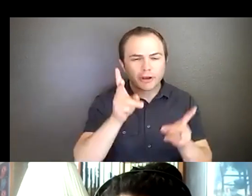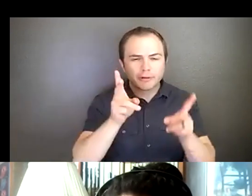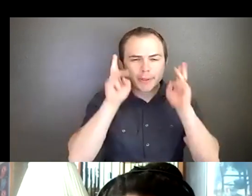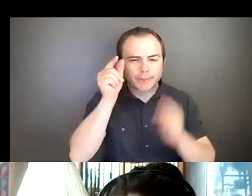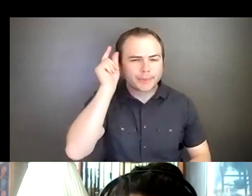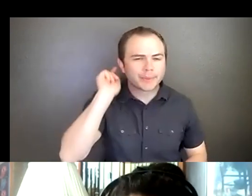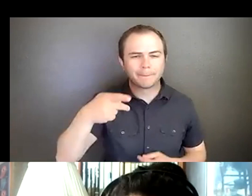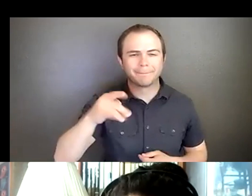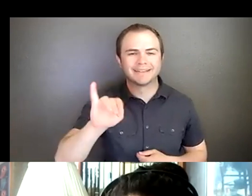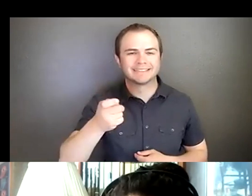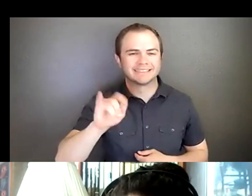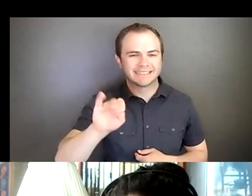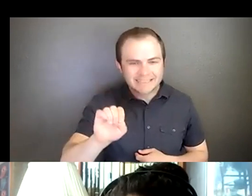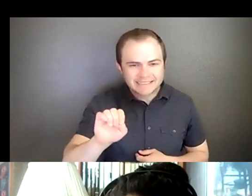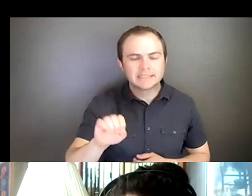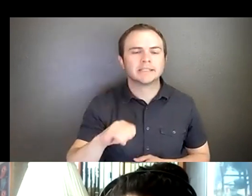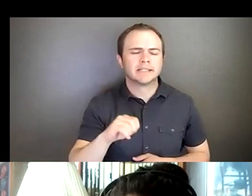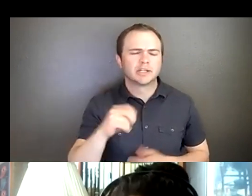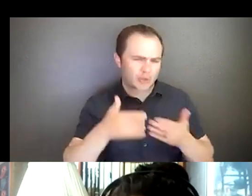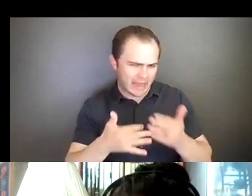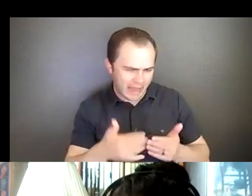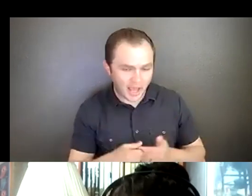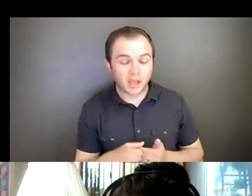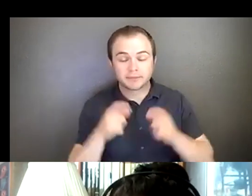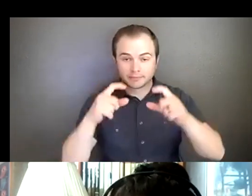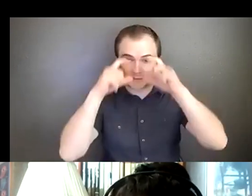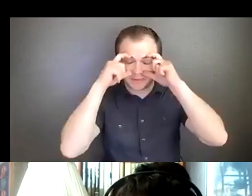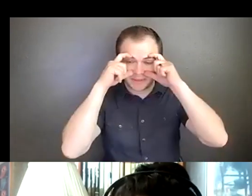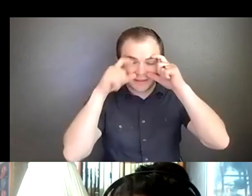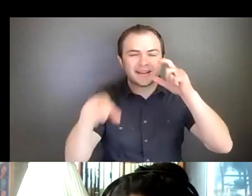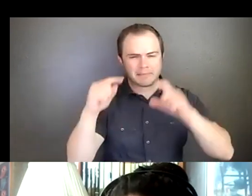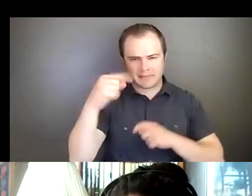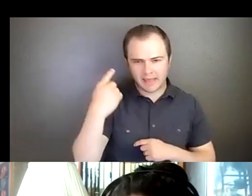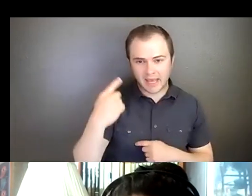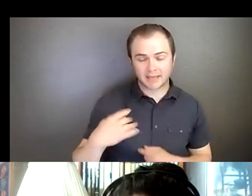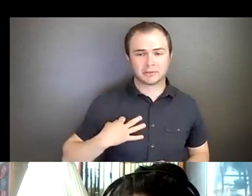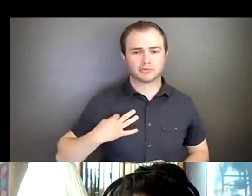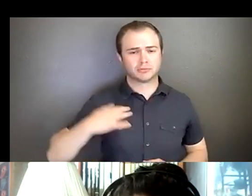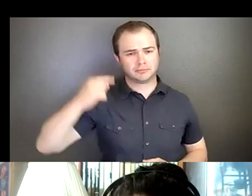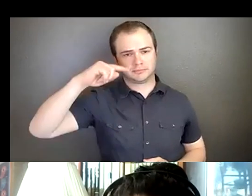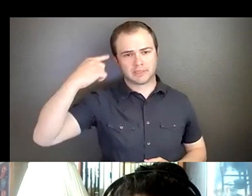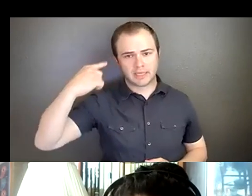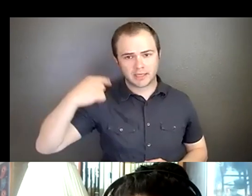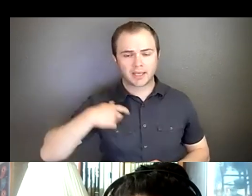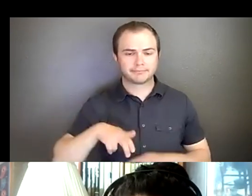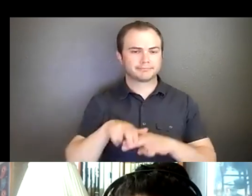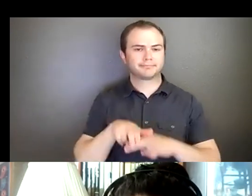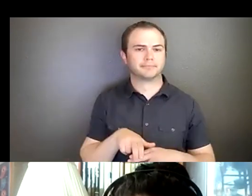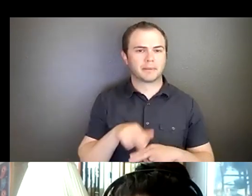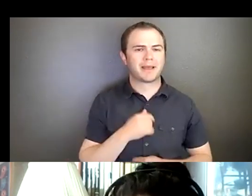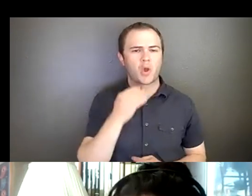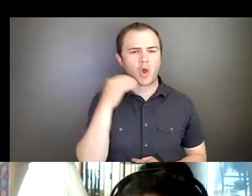hair. I wear black rimmed glasses. I'm wearing a black top, and I'm sitting in my home office